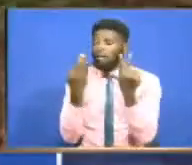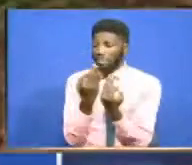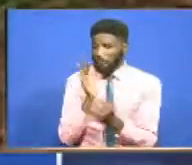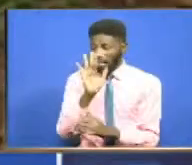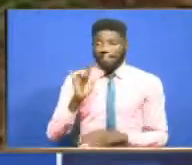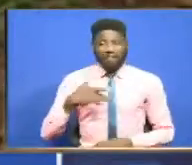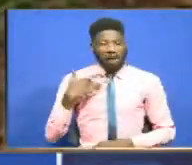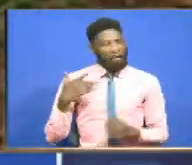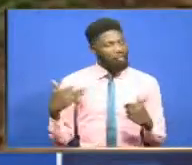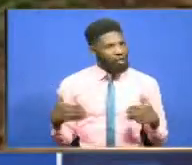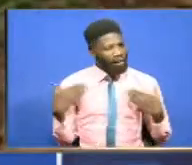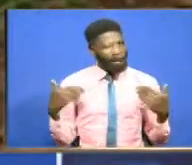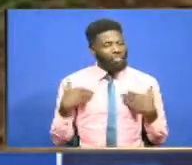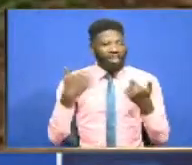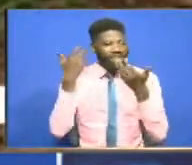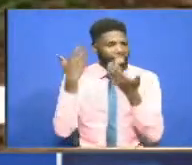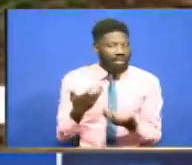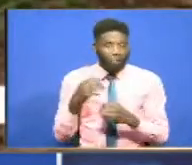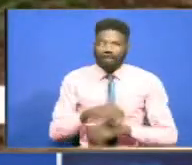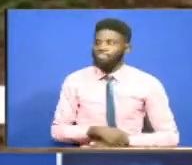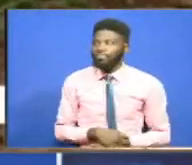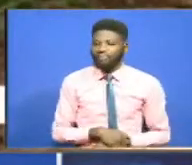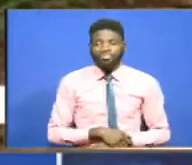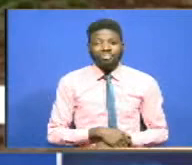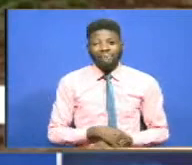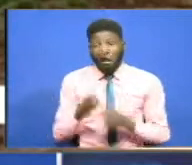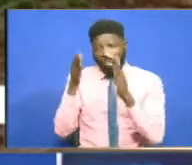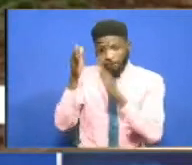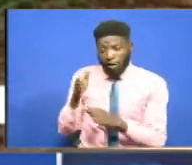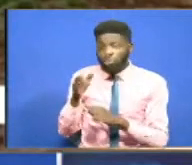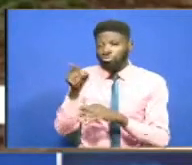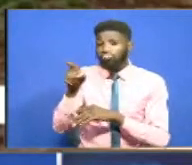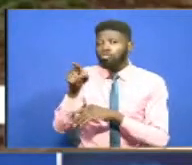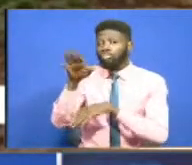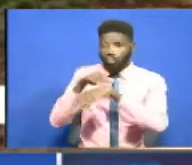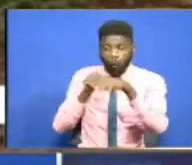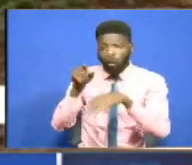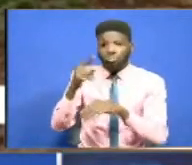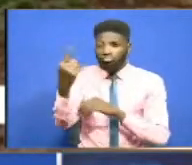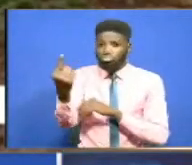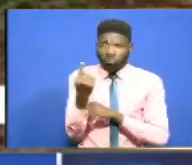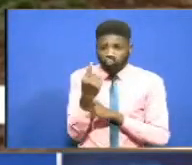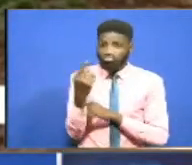family. Mwenye aliitwa kuniona akatoroka juu haku ananijua.